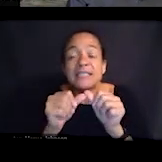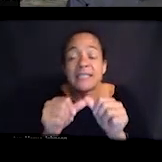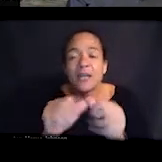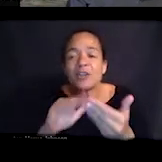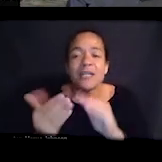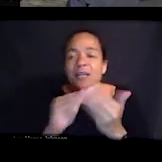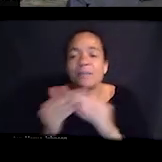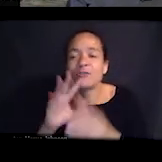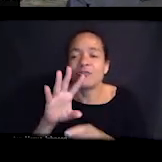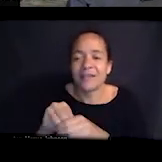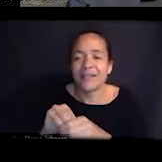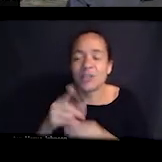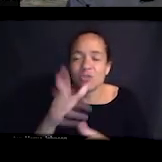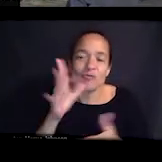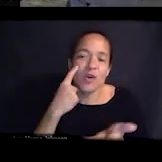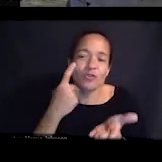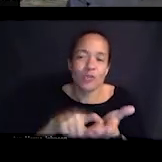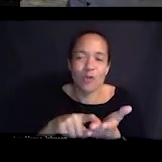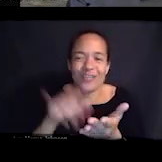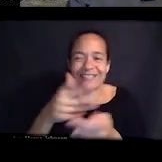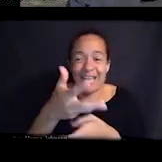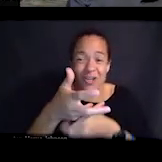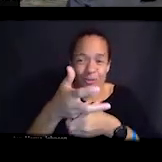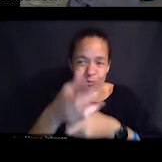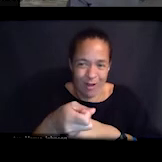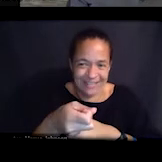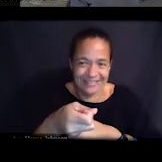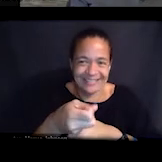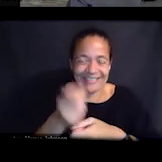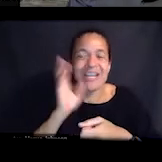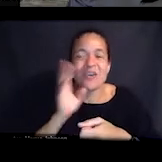you'll find that trust grows.